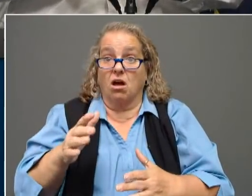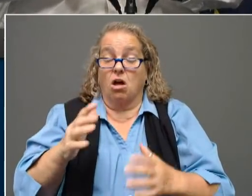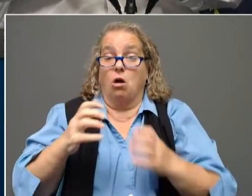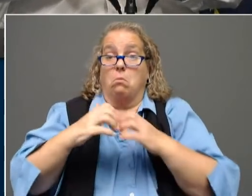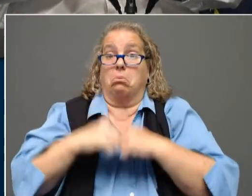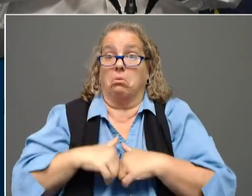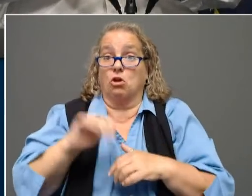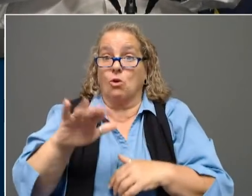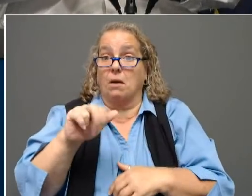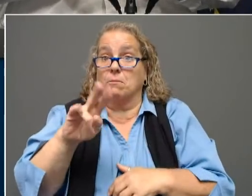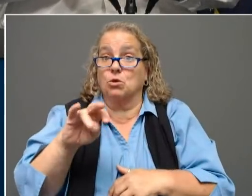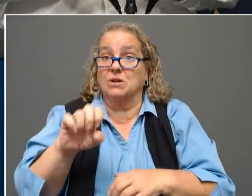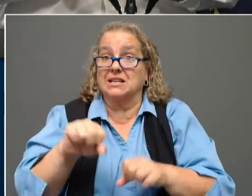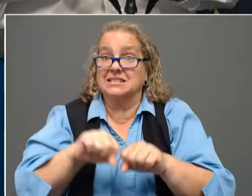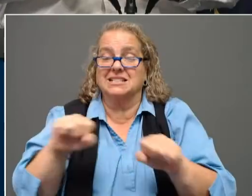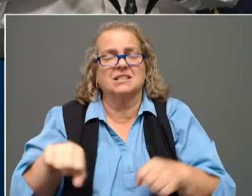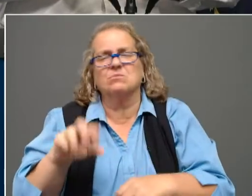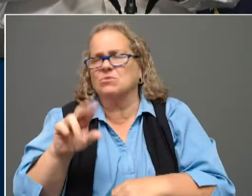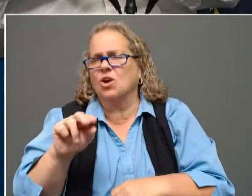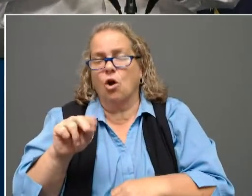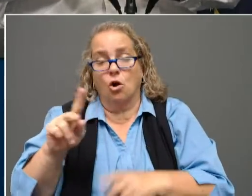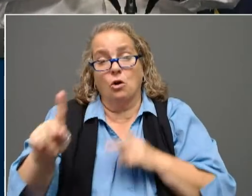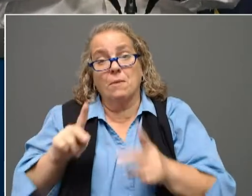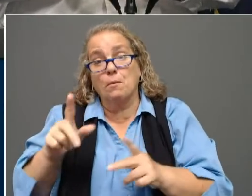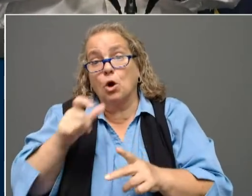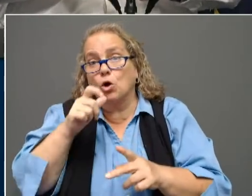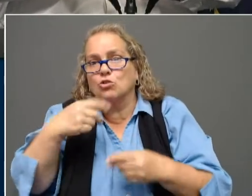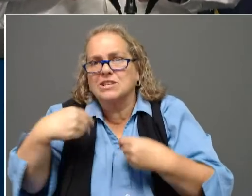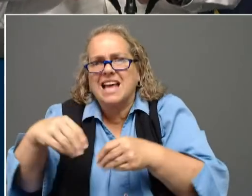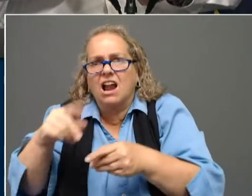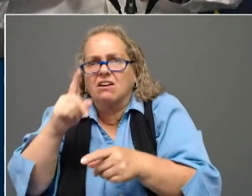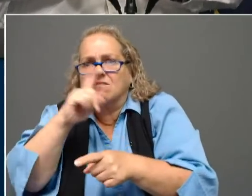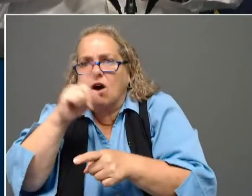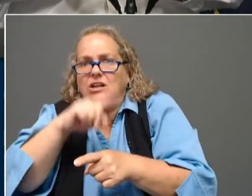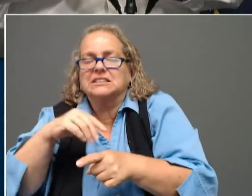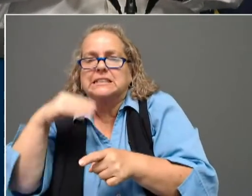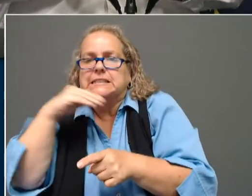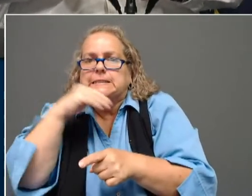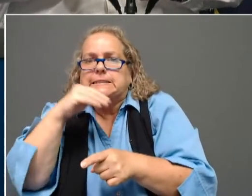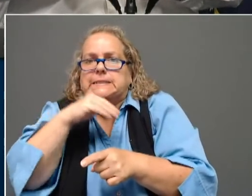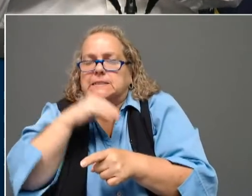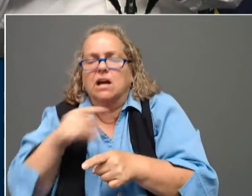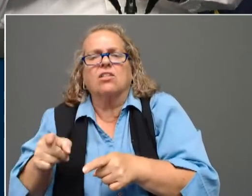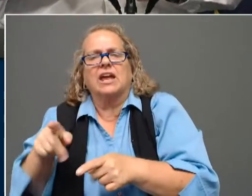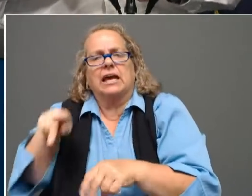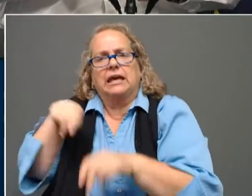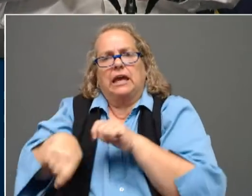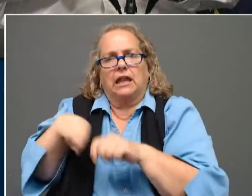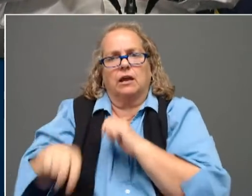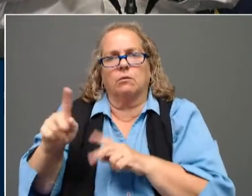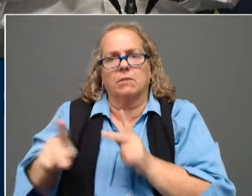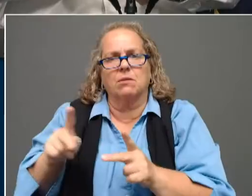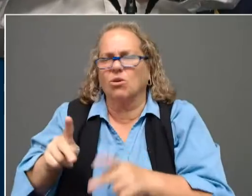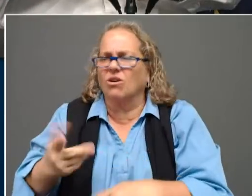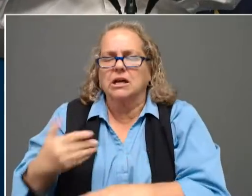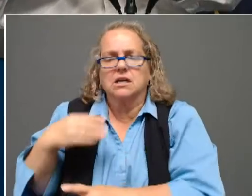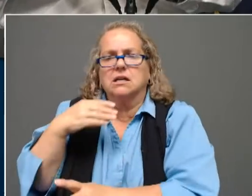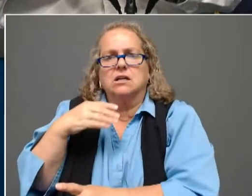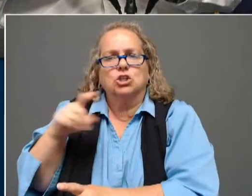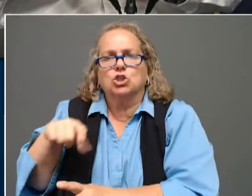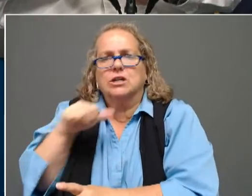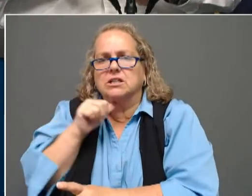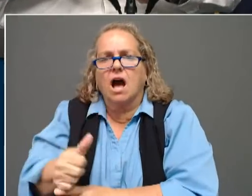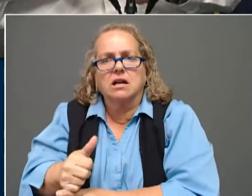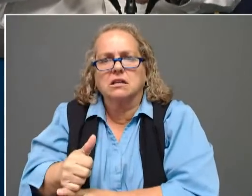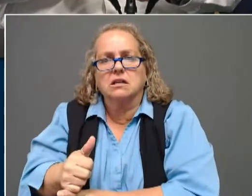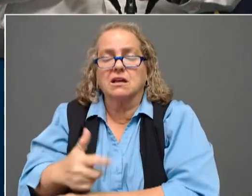those persons peddling in that falsehood are killing people, and it is a tragedy. These vaccines work. They are